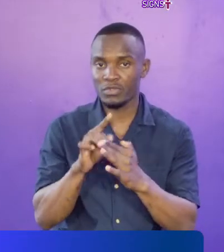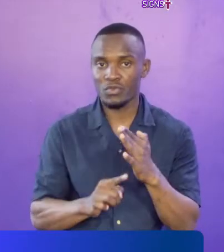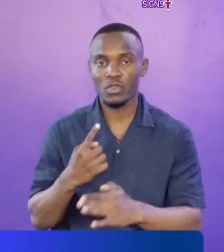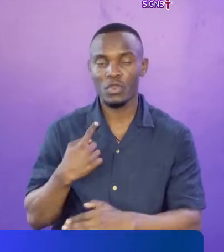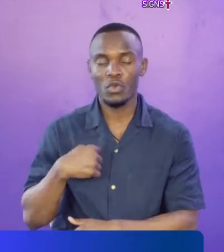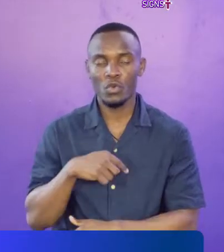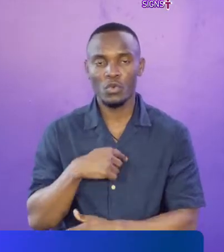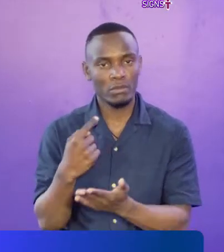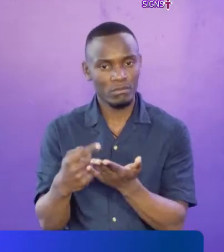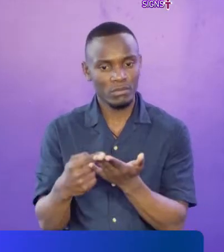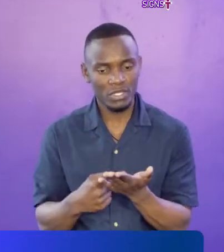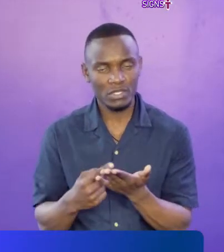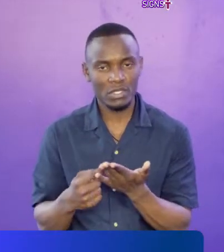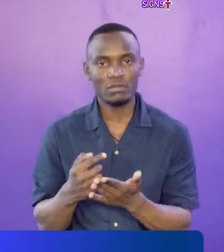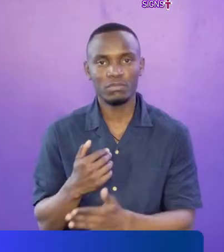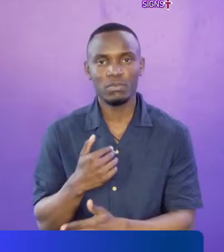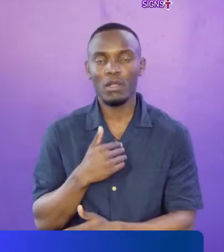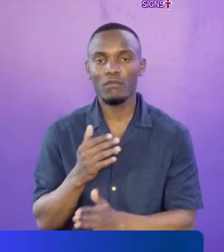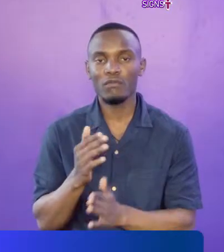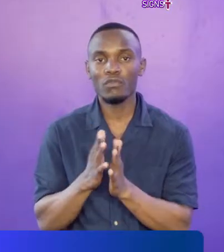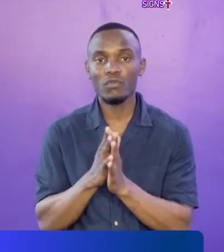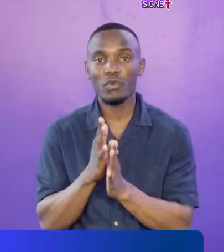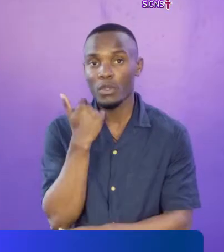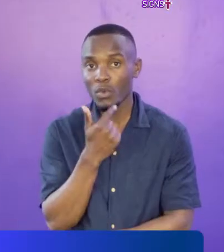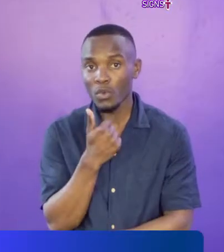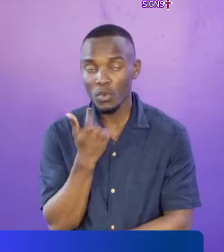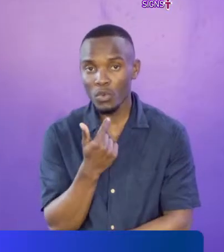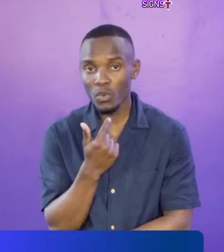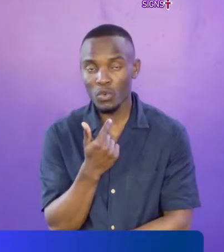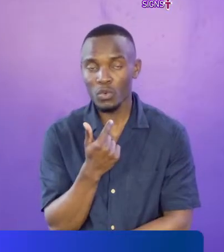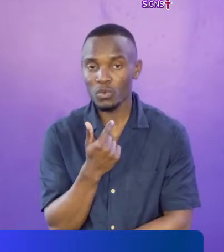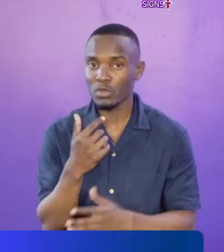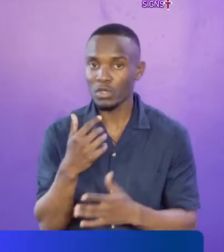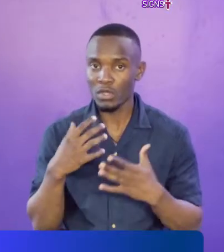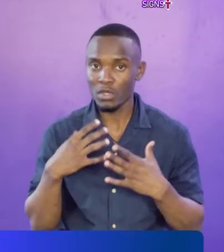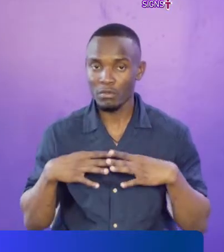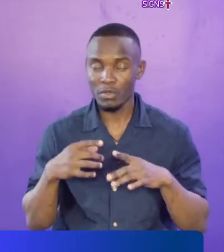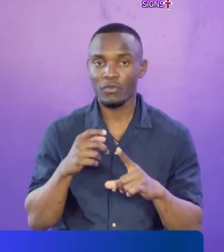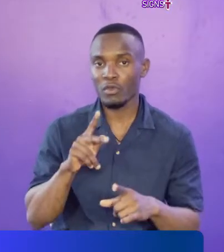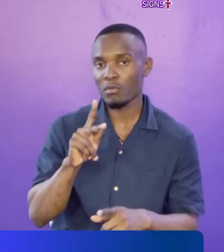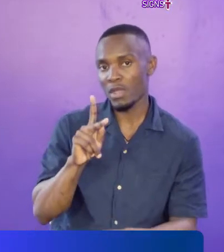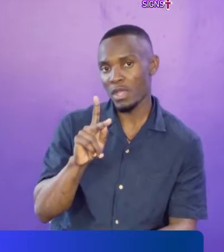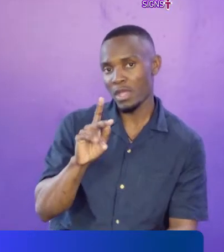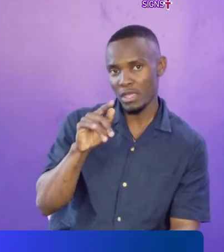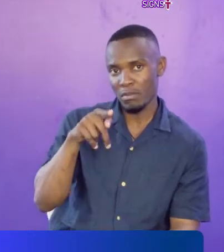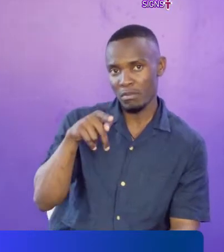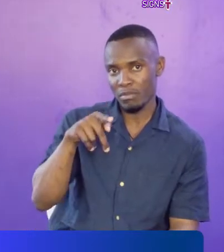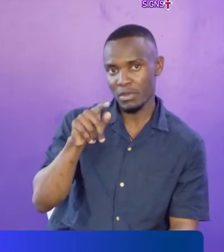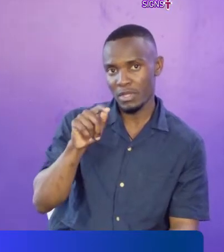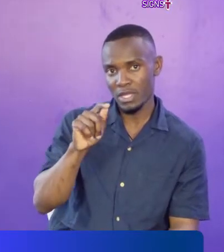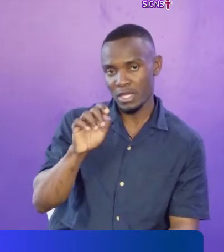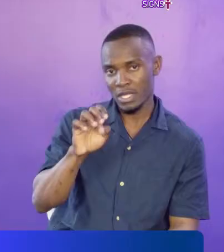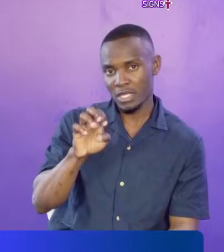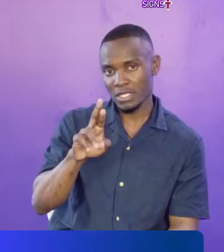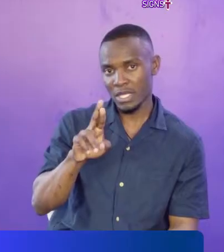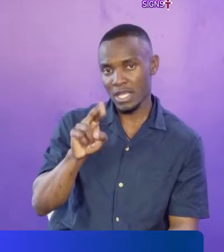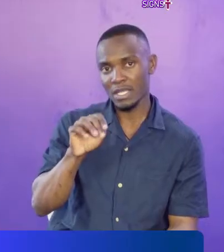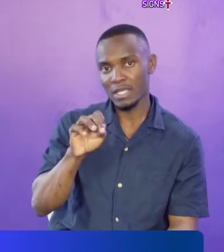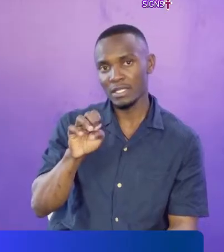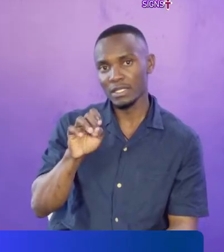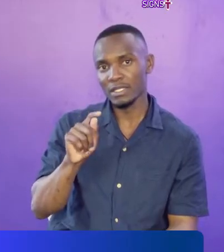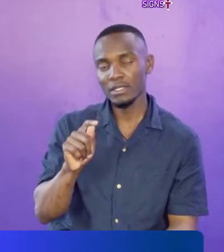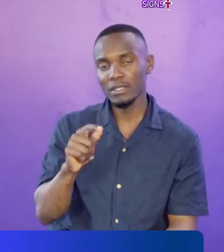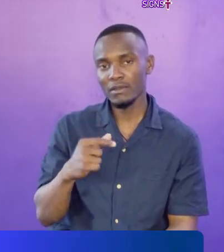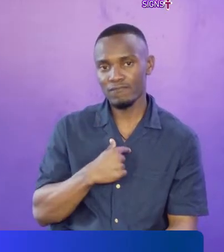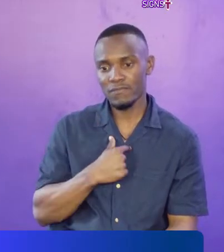a conversation with the proprietors from Kictanet. The guest, he is already in studio, and we are about to